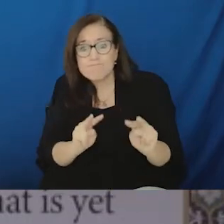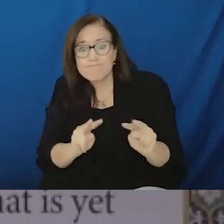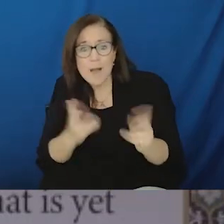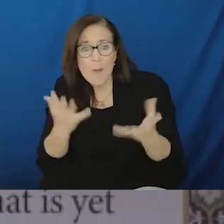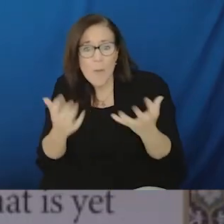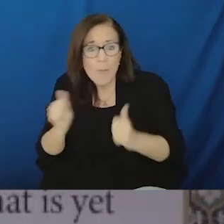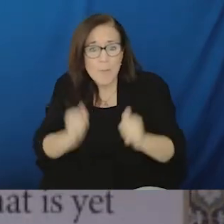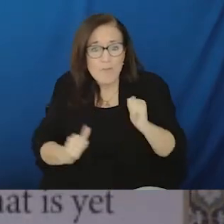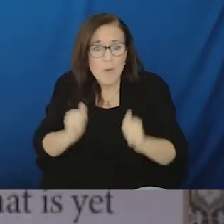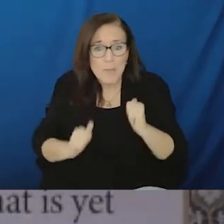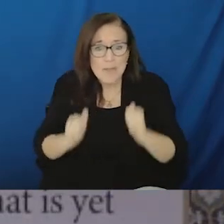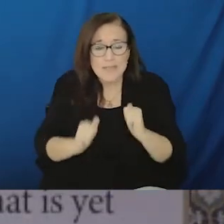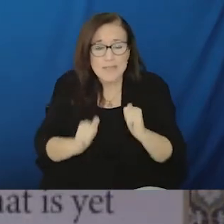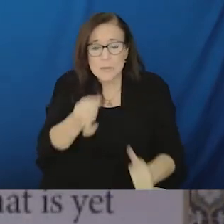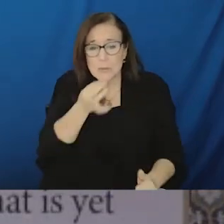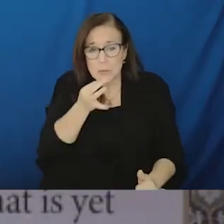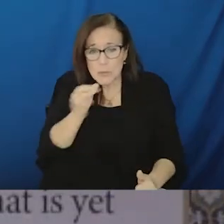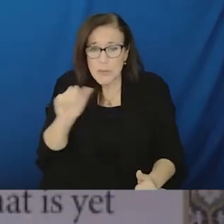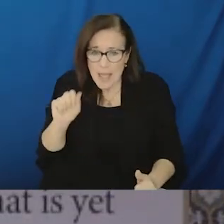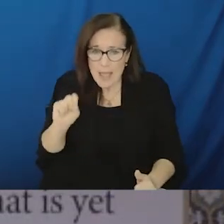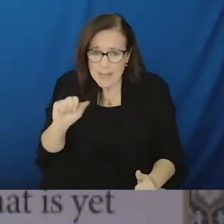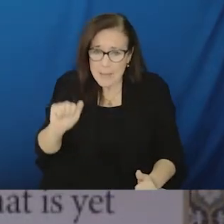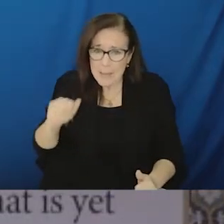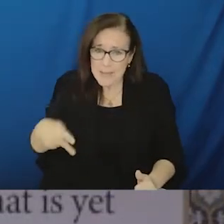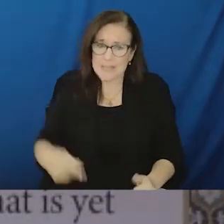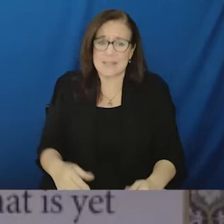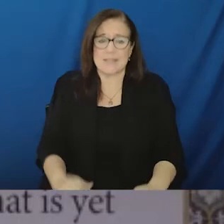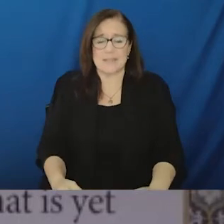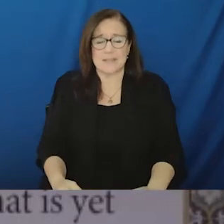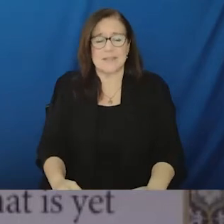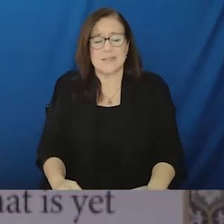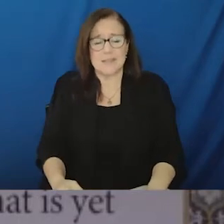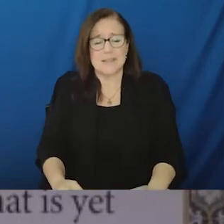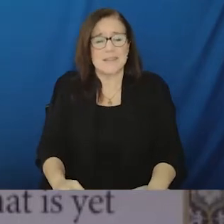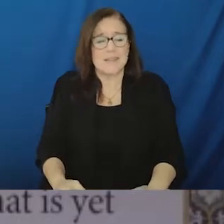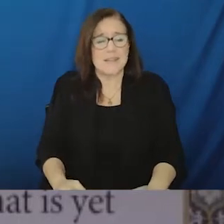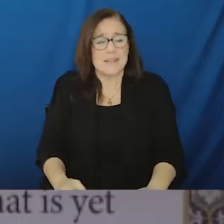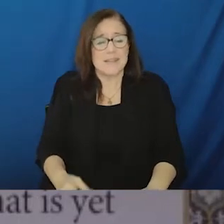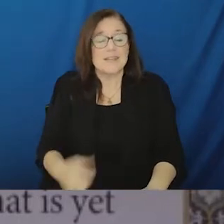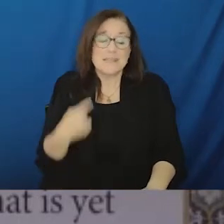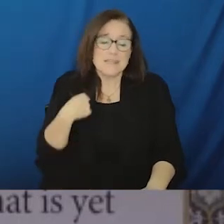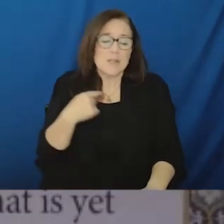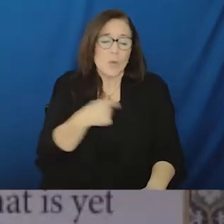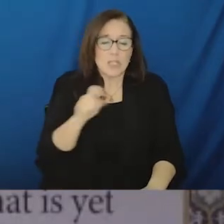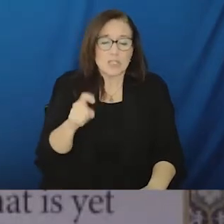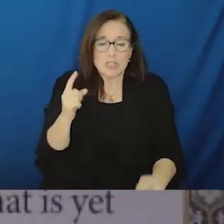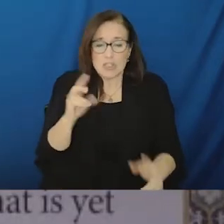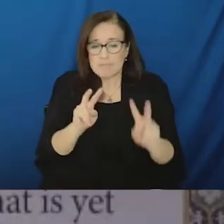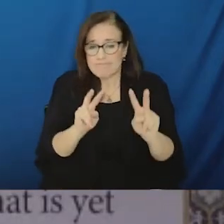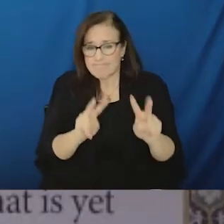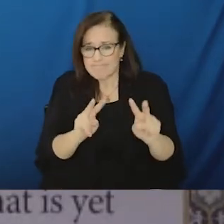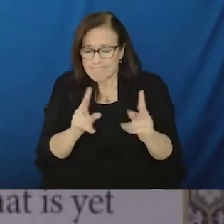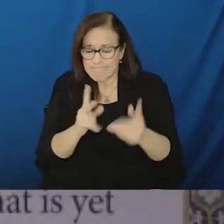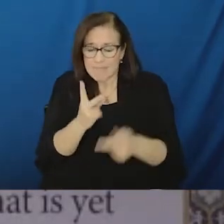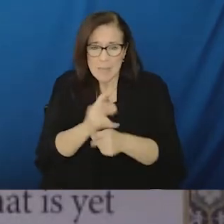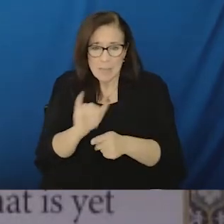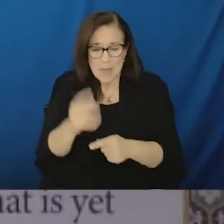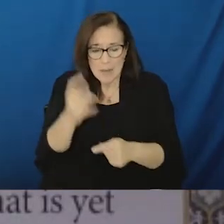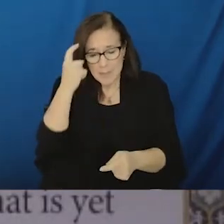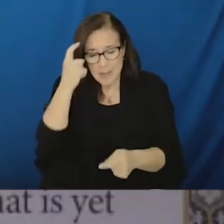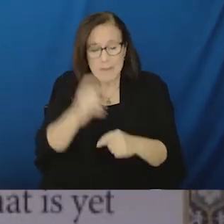performances as soon as possible. So thank you so much. We should all keep that in mind. With